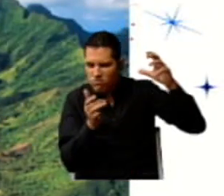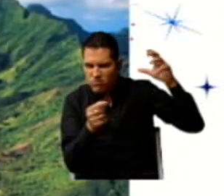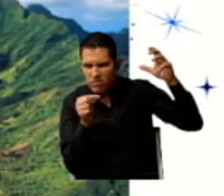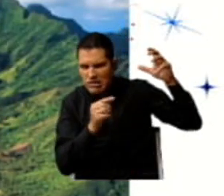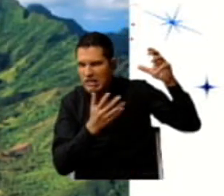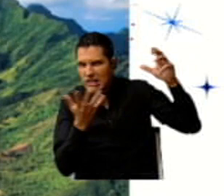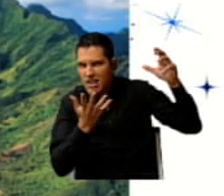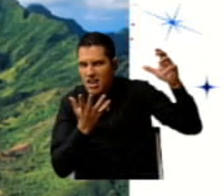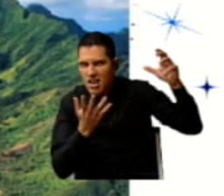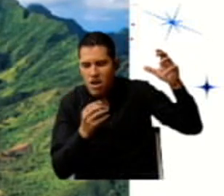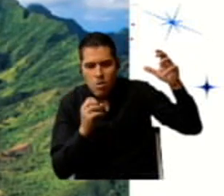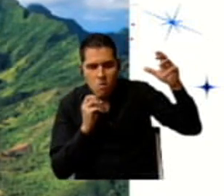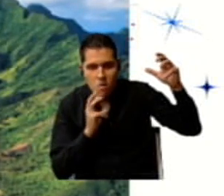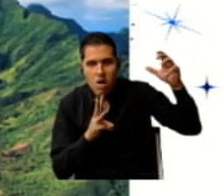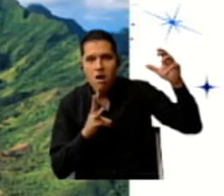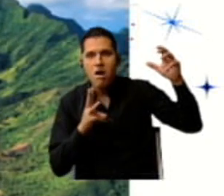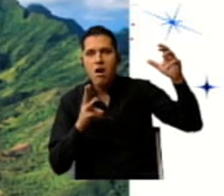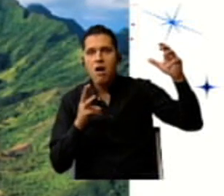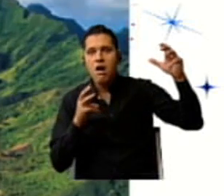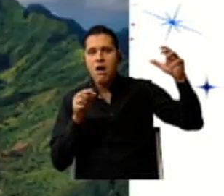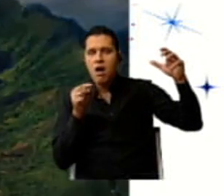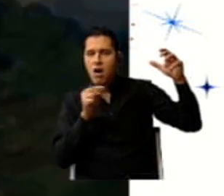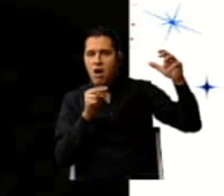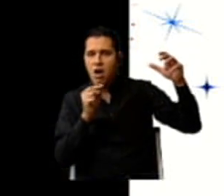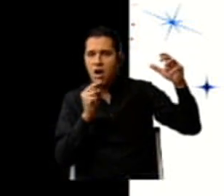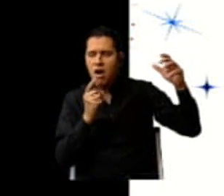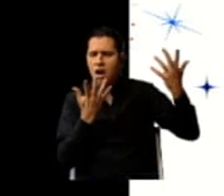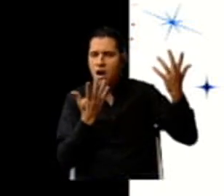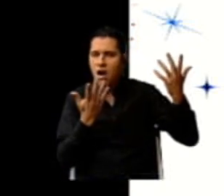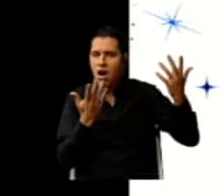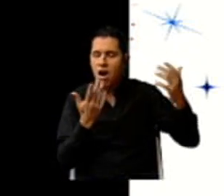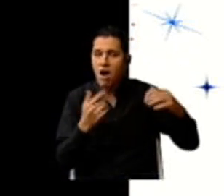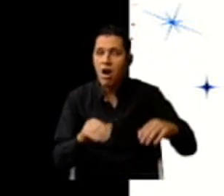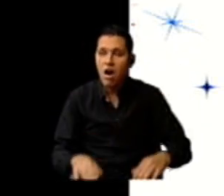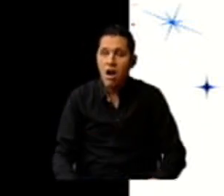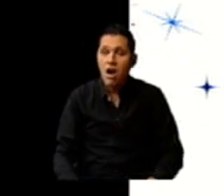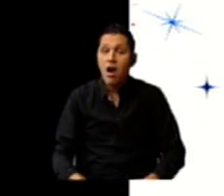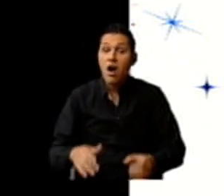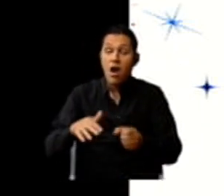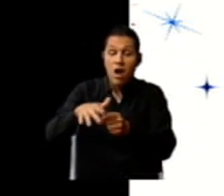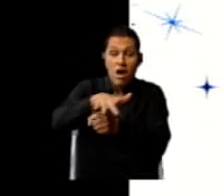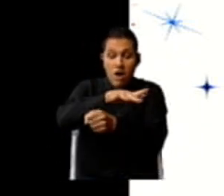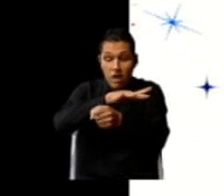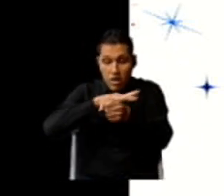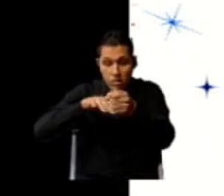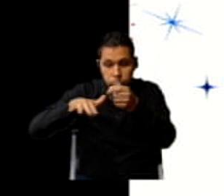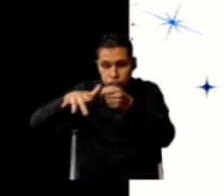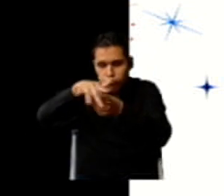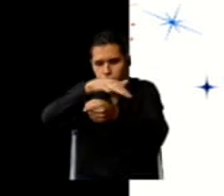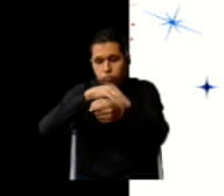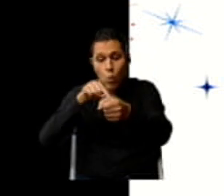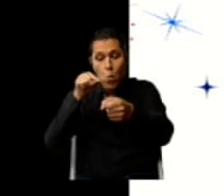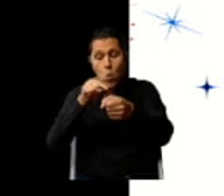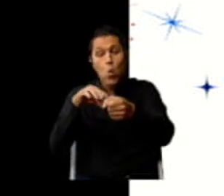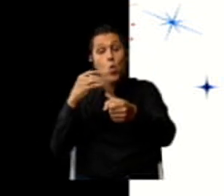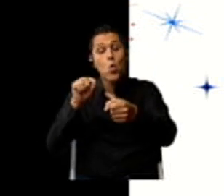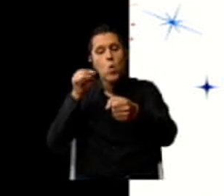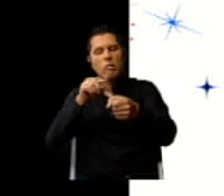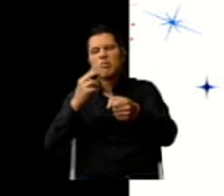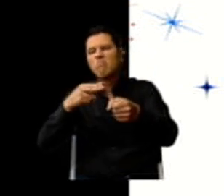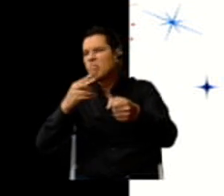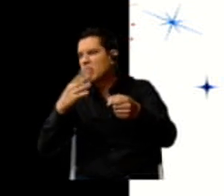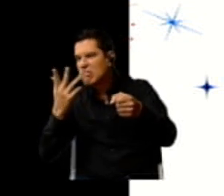that? Wow, is that an island too? Yes, that is an island. And people in Jamaica,